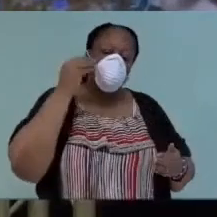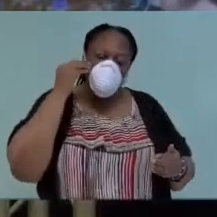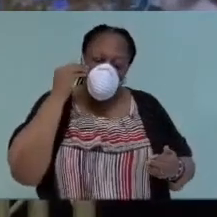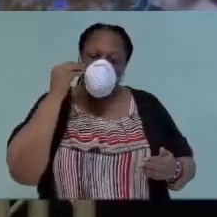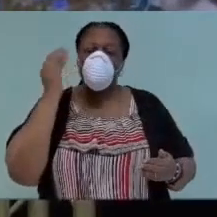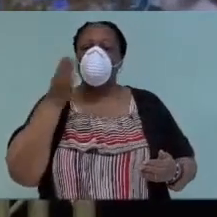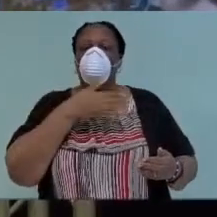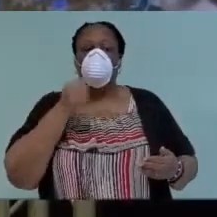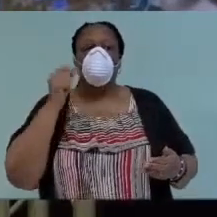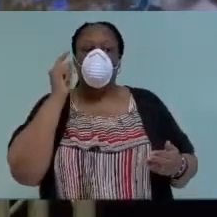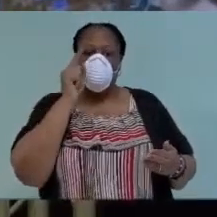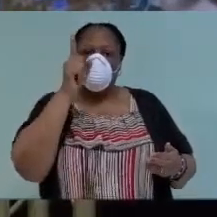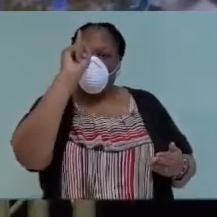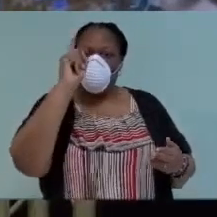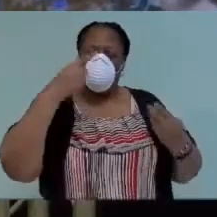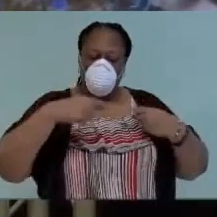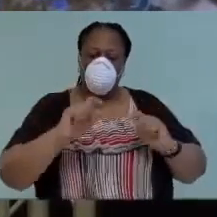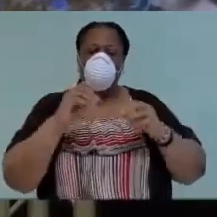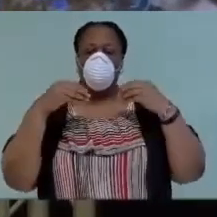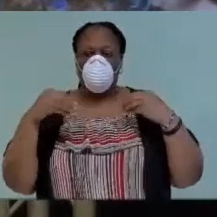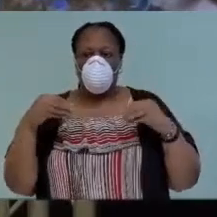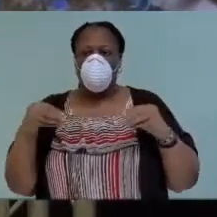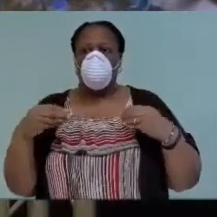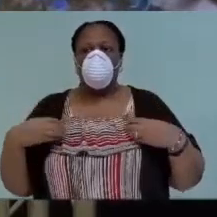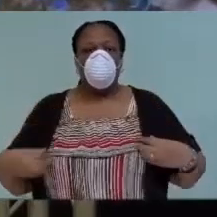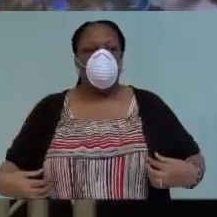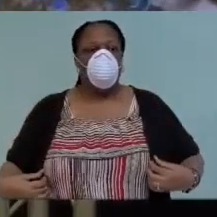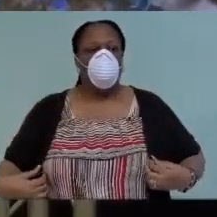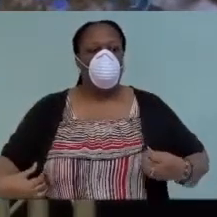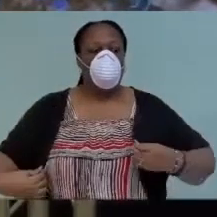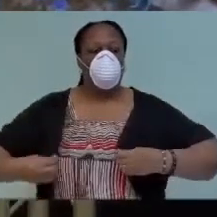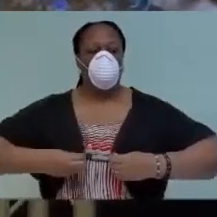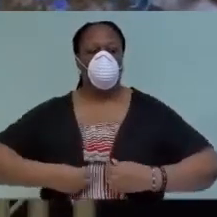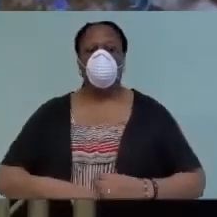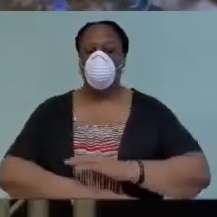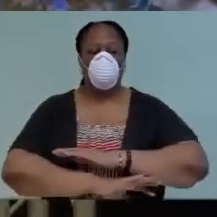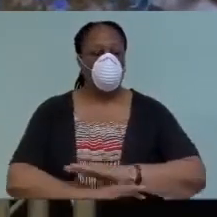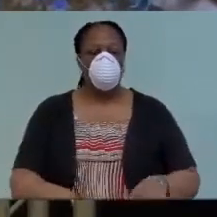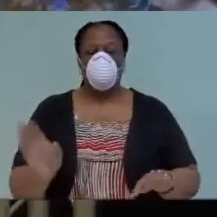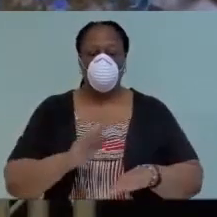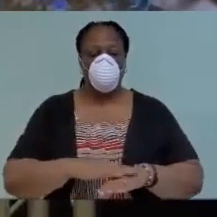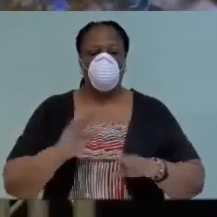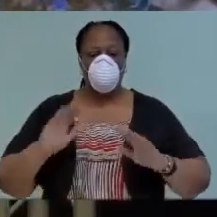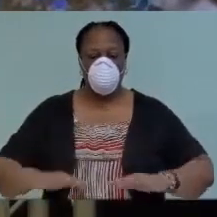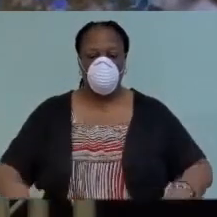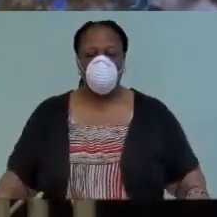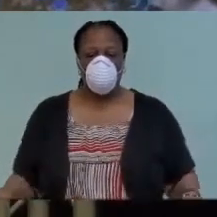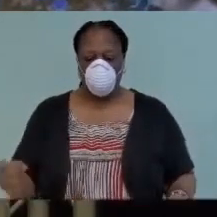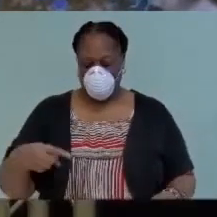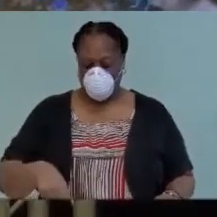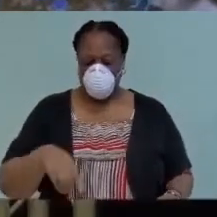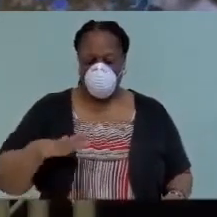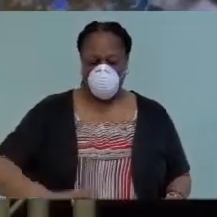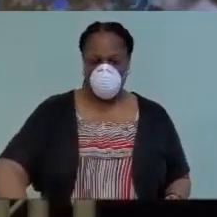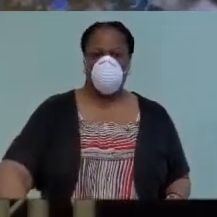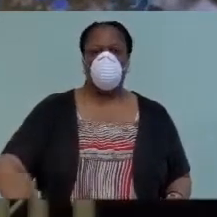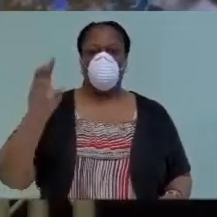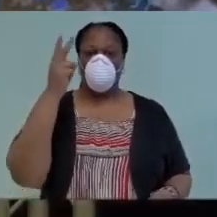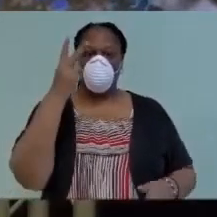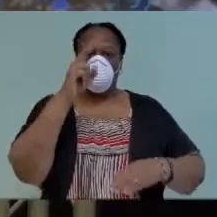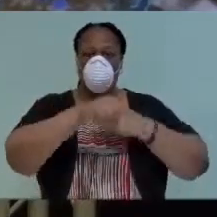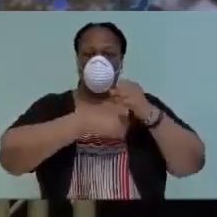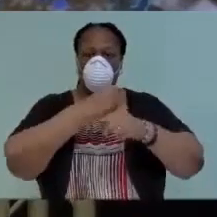the N95 respirators are in short supply worldwide, and these should be reserved for healthcare workers or other medical